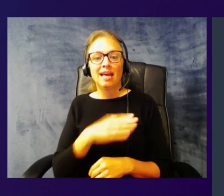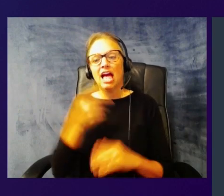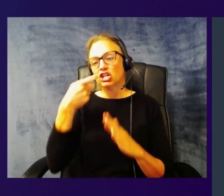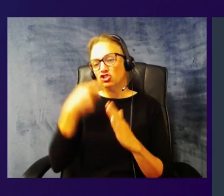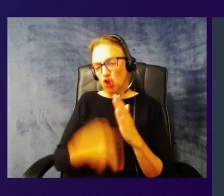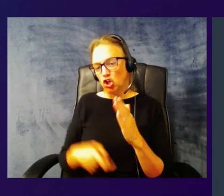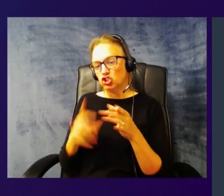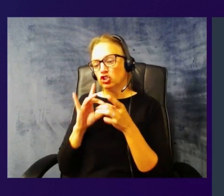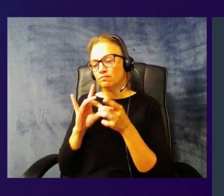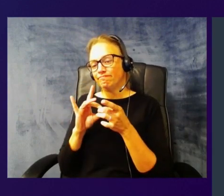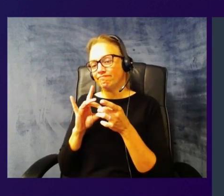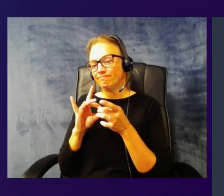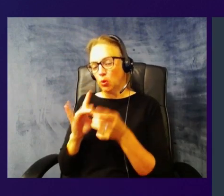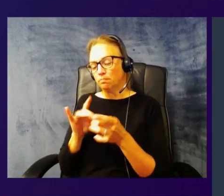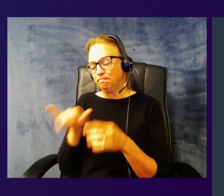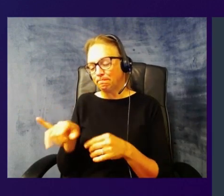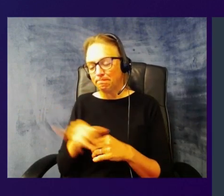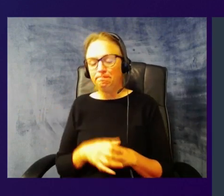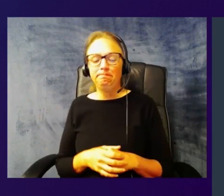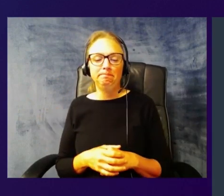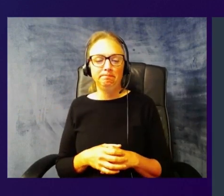with the restore.